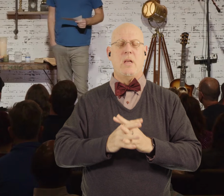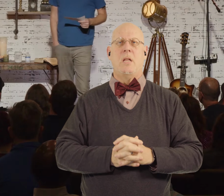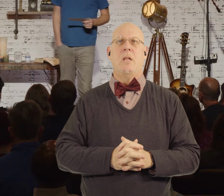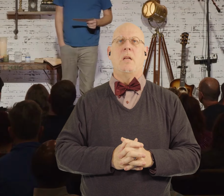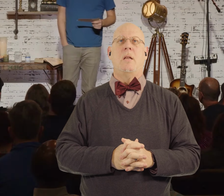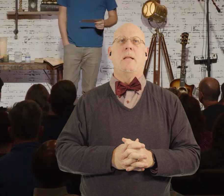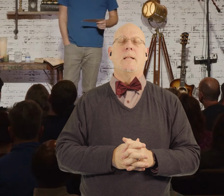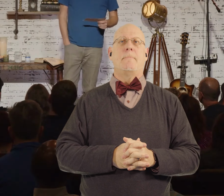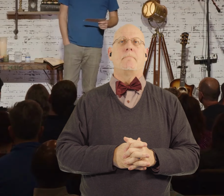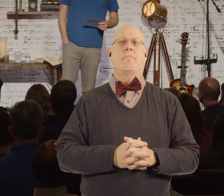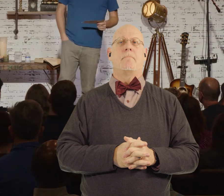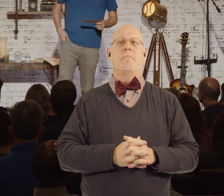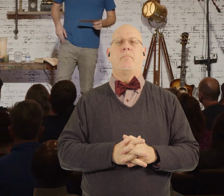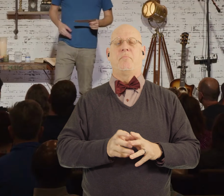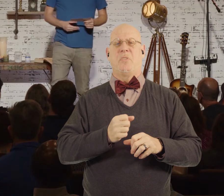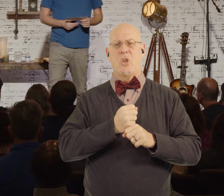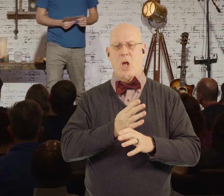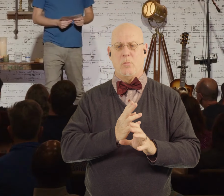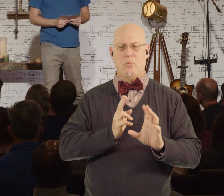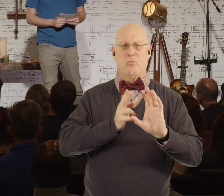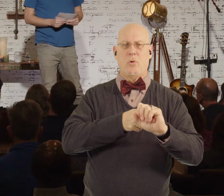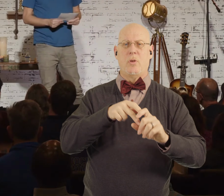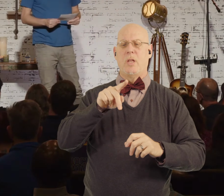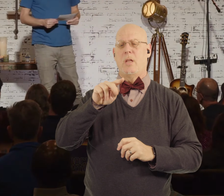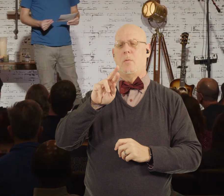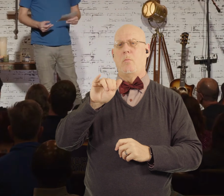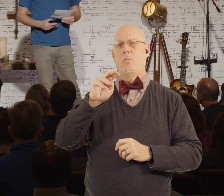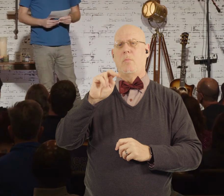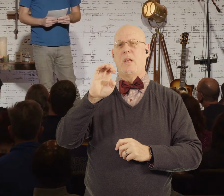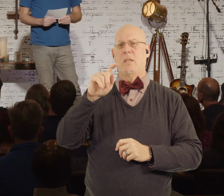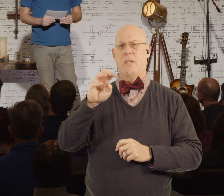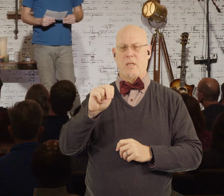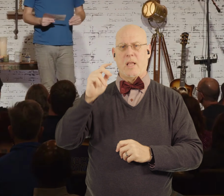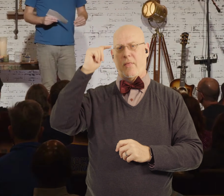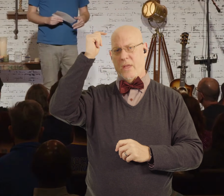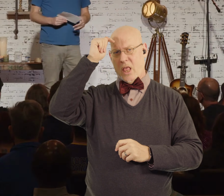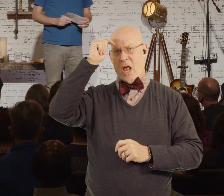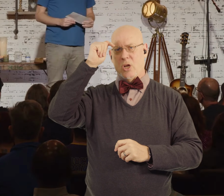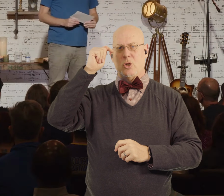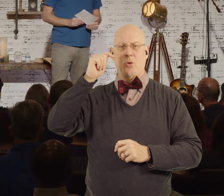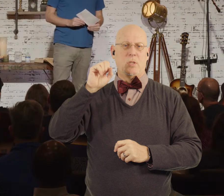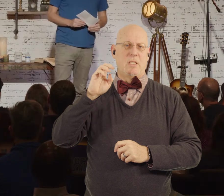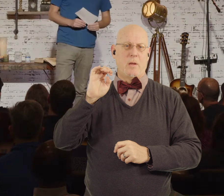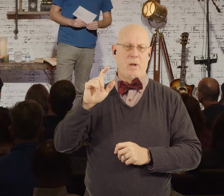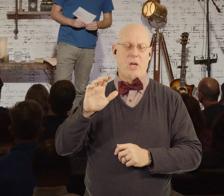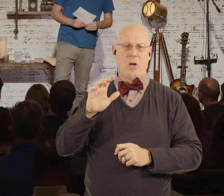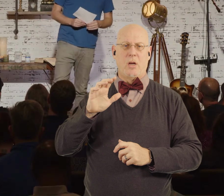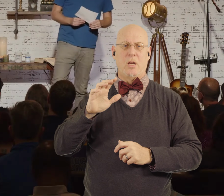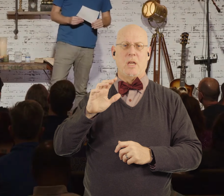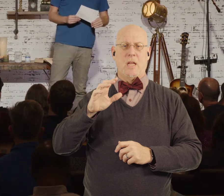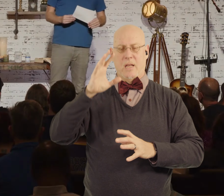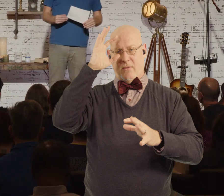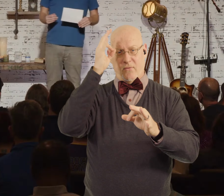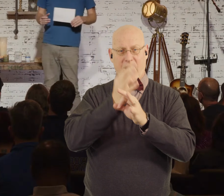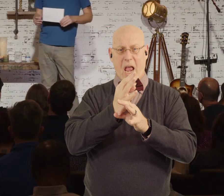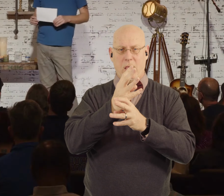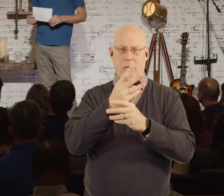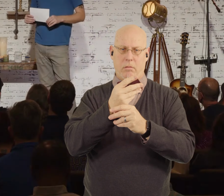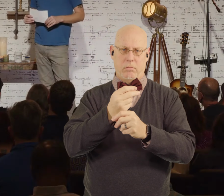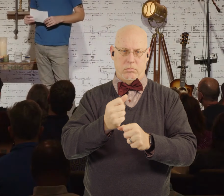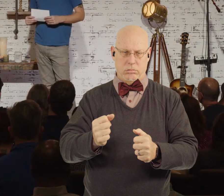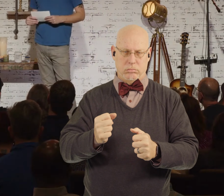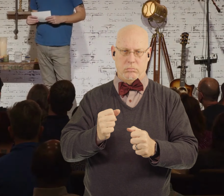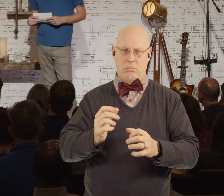beliefs a lot of times, and caused him to enroll in Princeton Theological Seminary, where his faith completely eroded and he